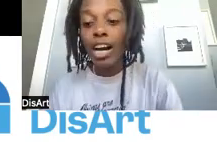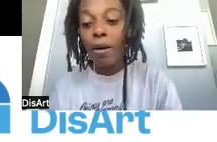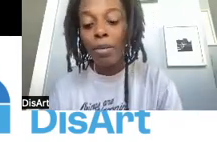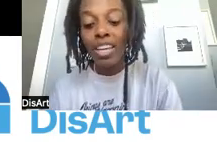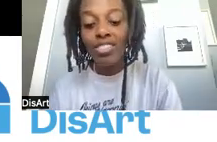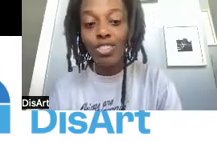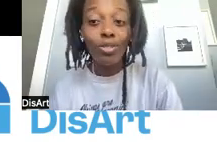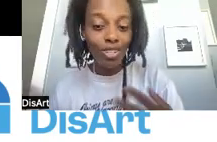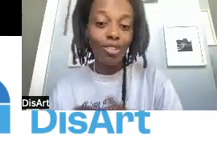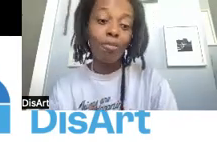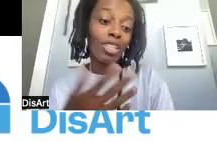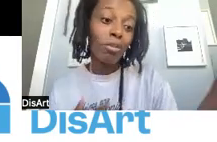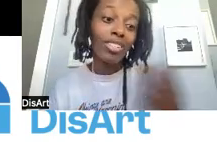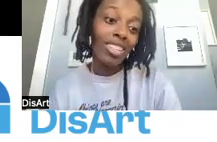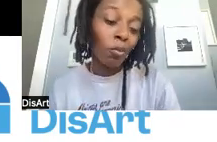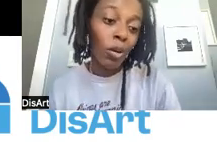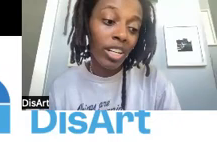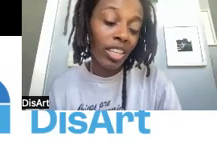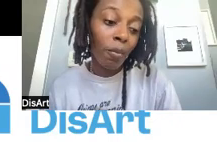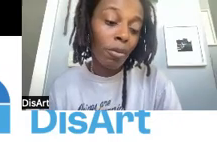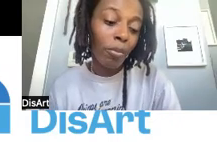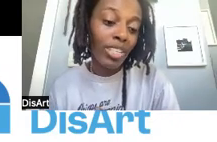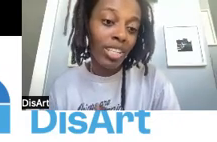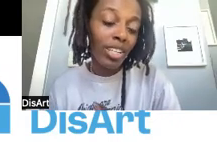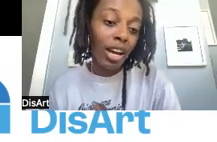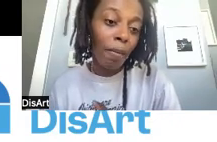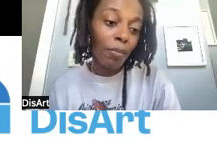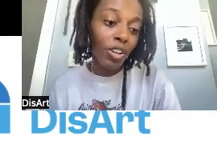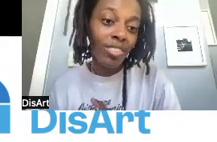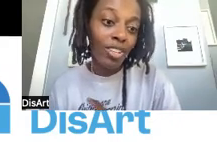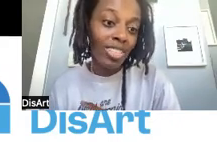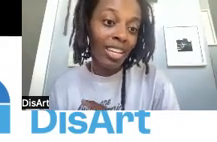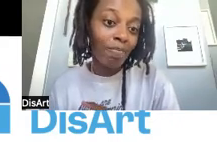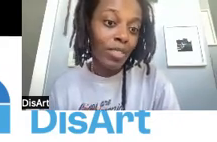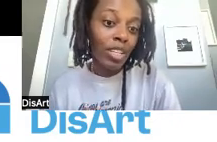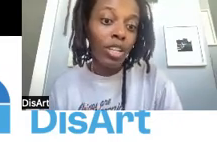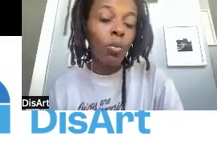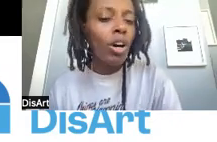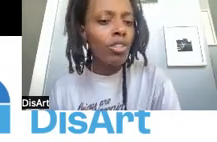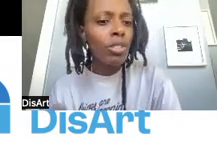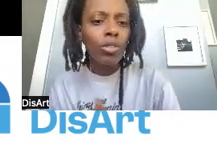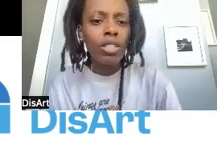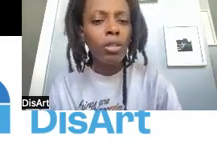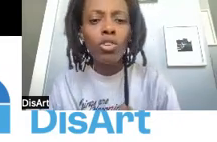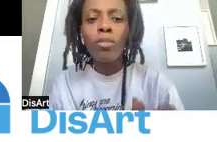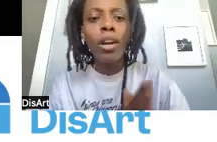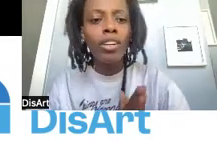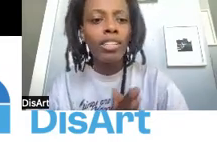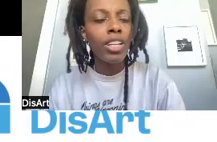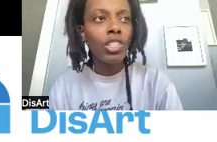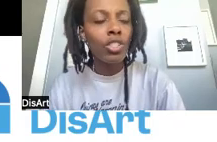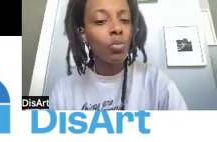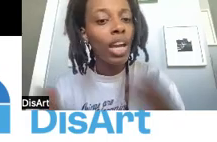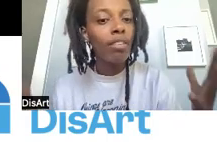eating, and to also be experiencing the work that will be present on site. We'll also be doing some community